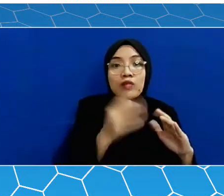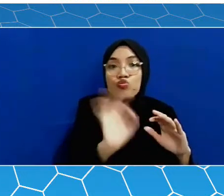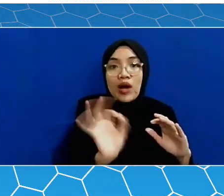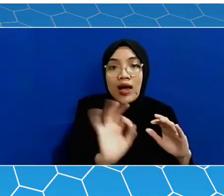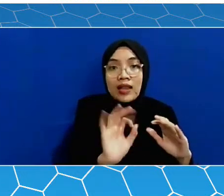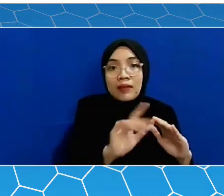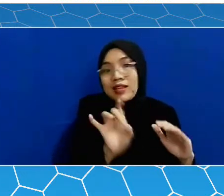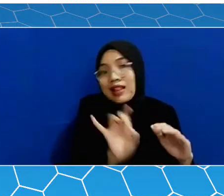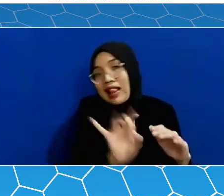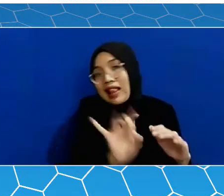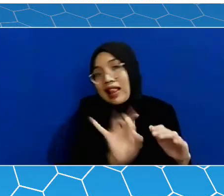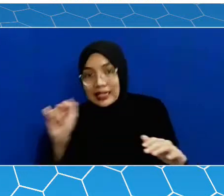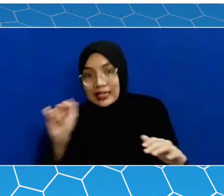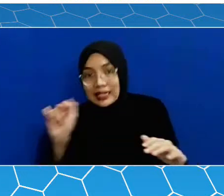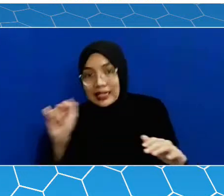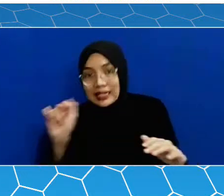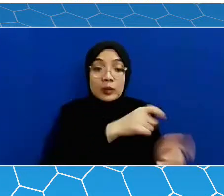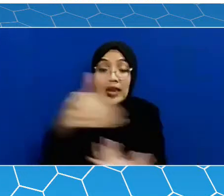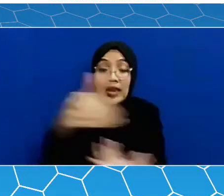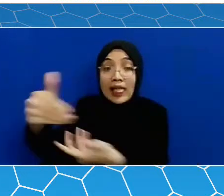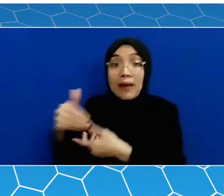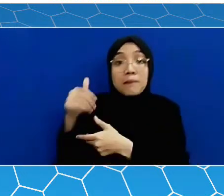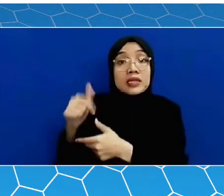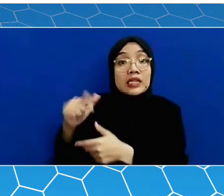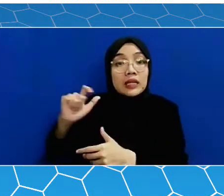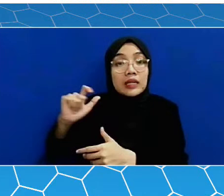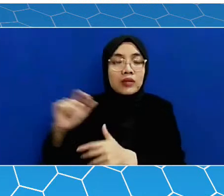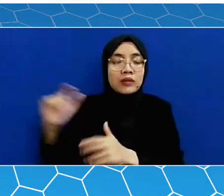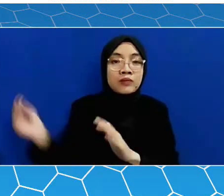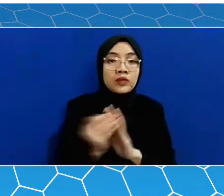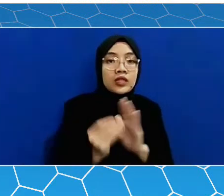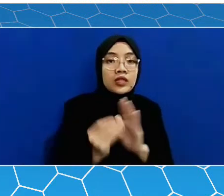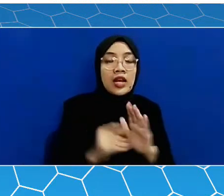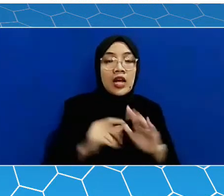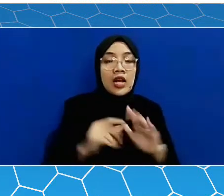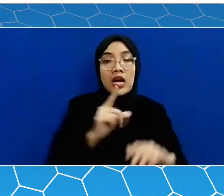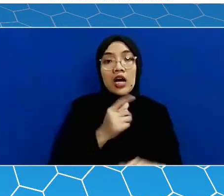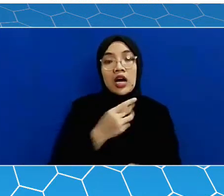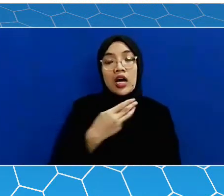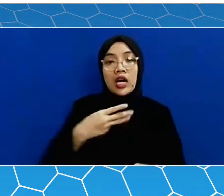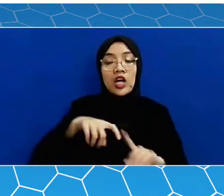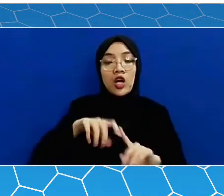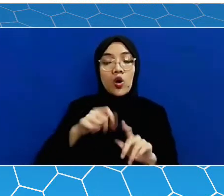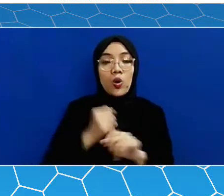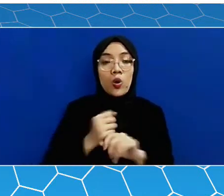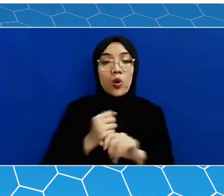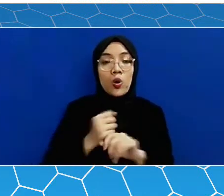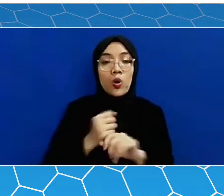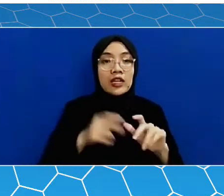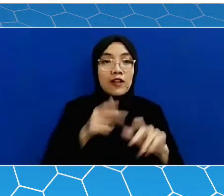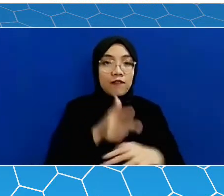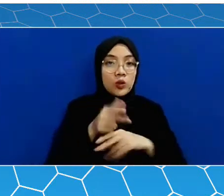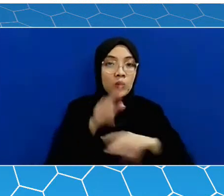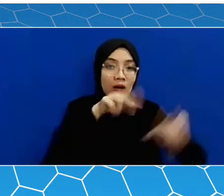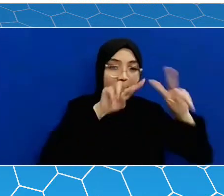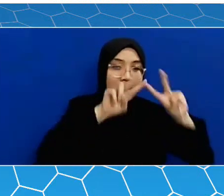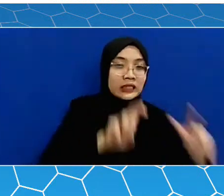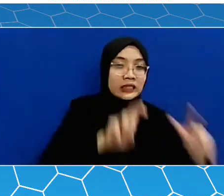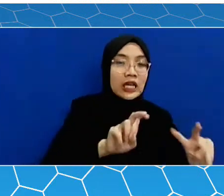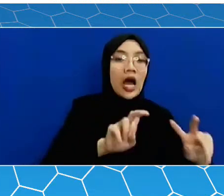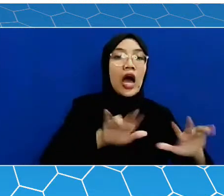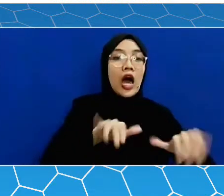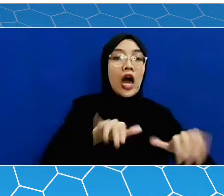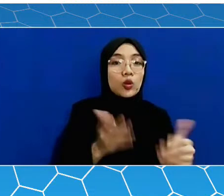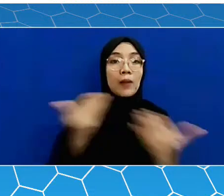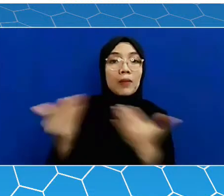our pattern recognition tools, but also video analytics and customizable app. Indeed,